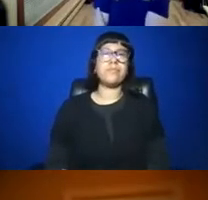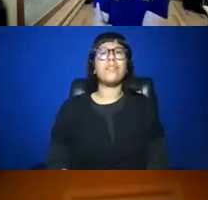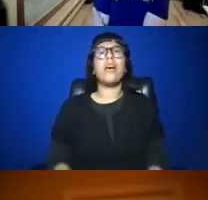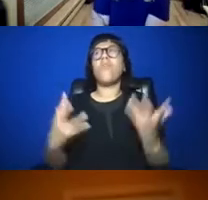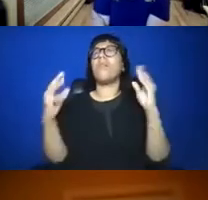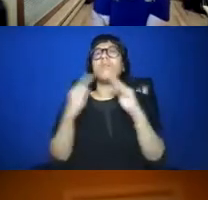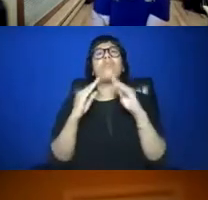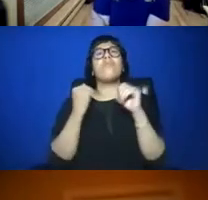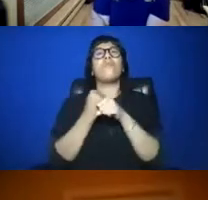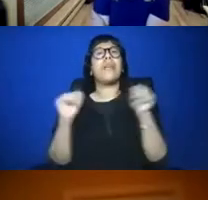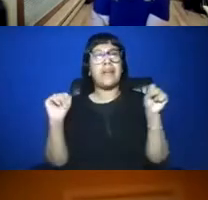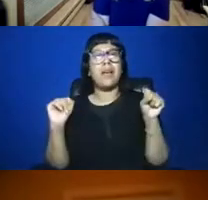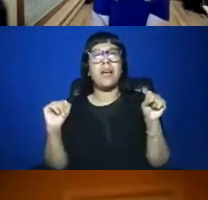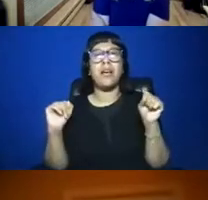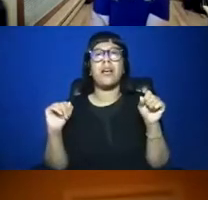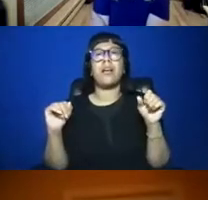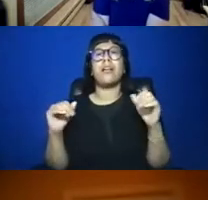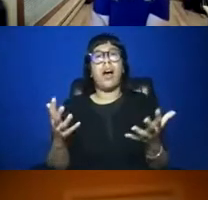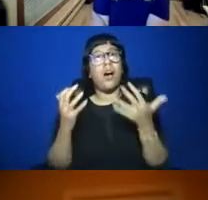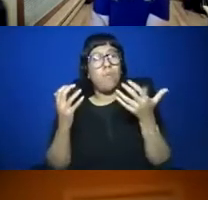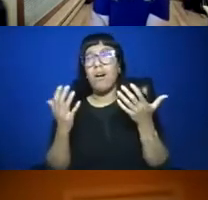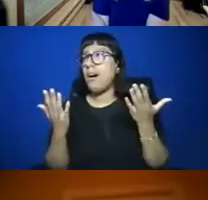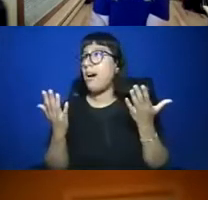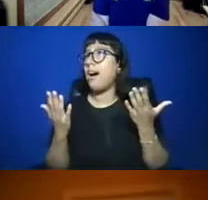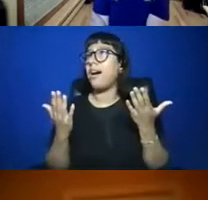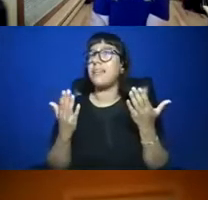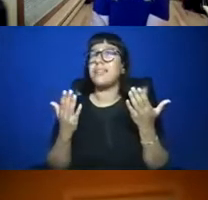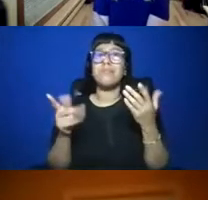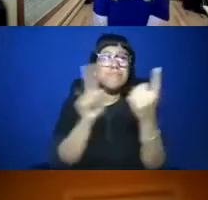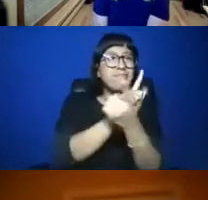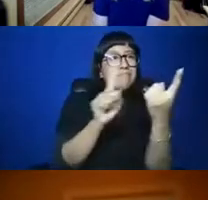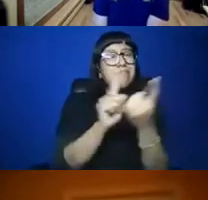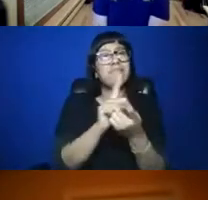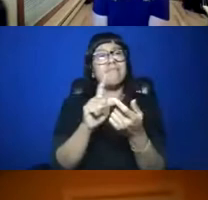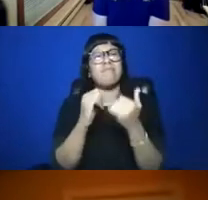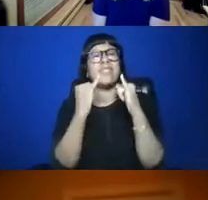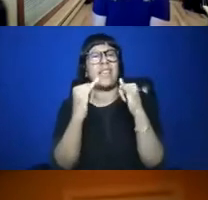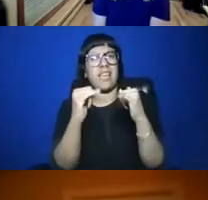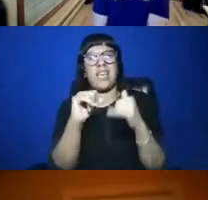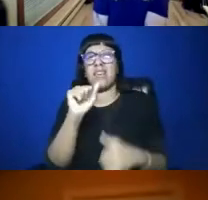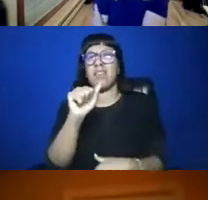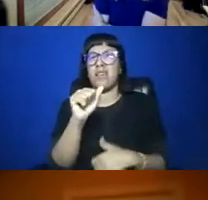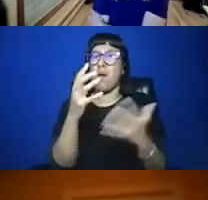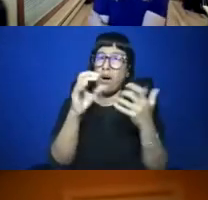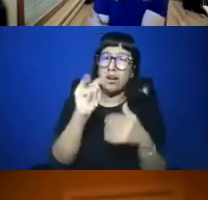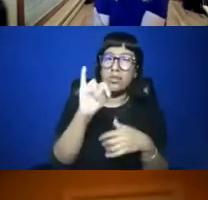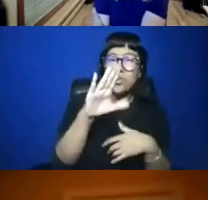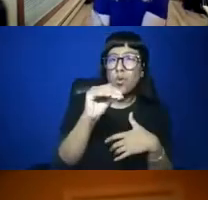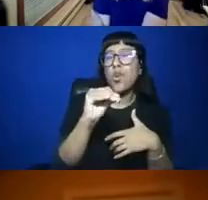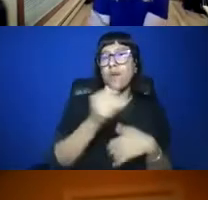know, and I want to, like every artist, having a place, working, you